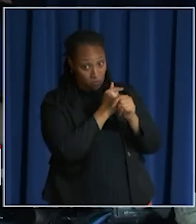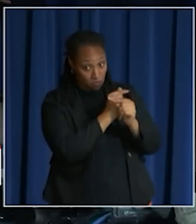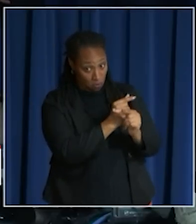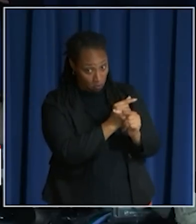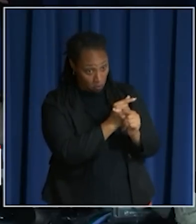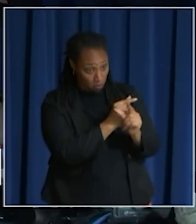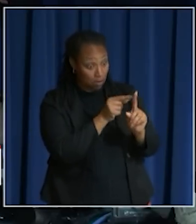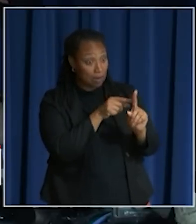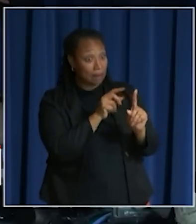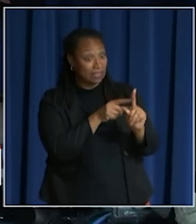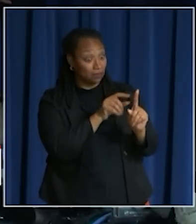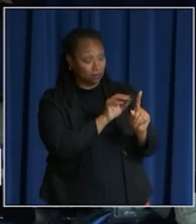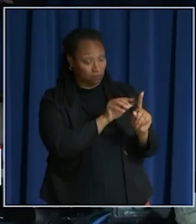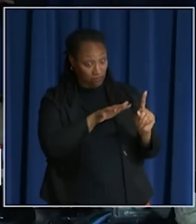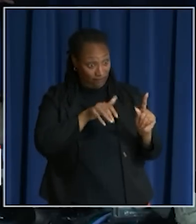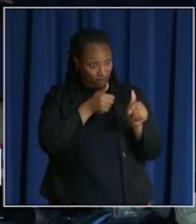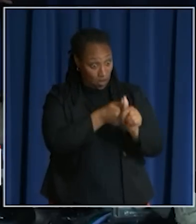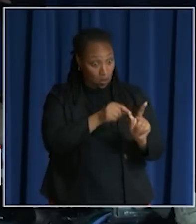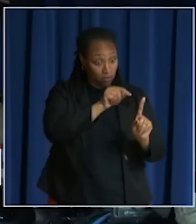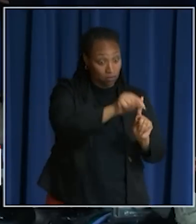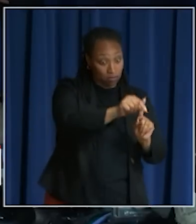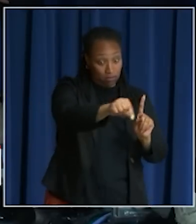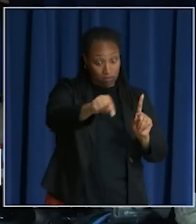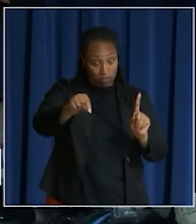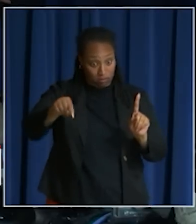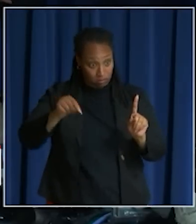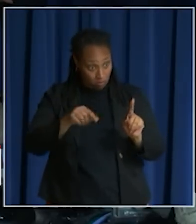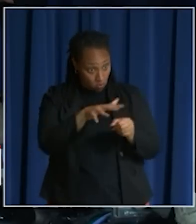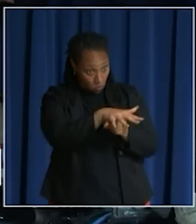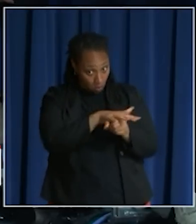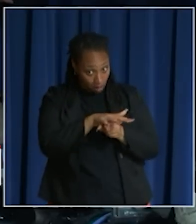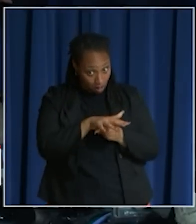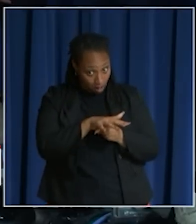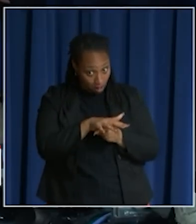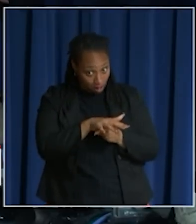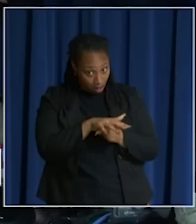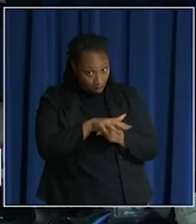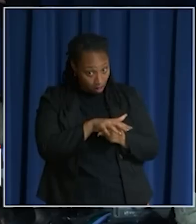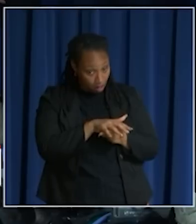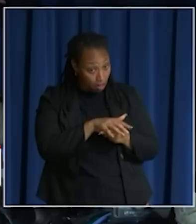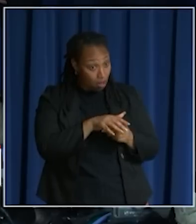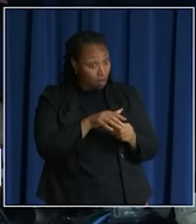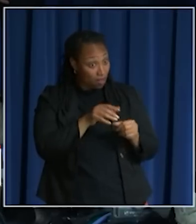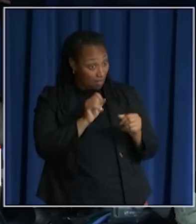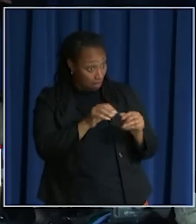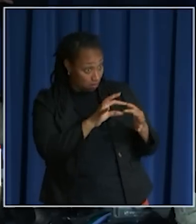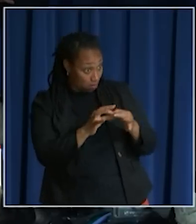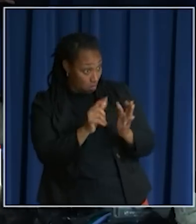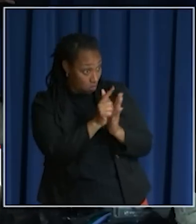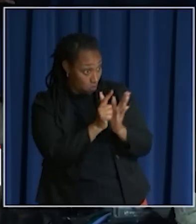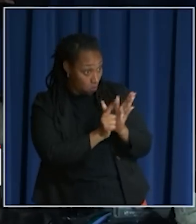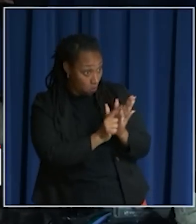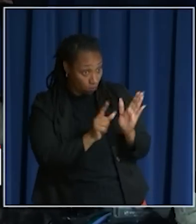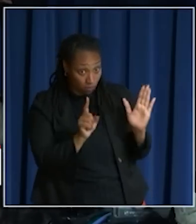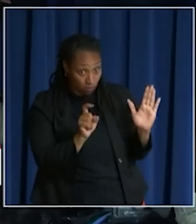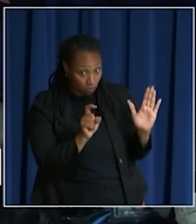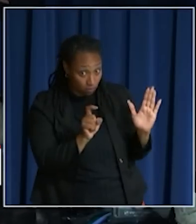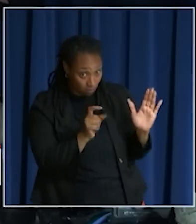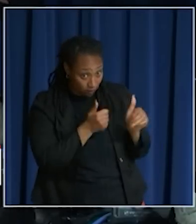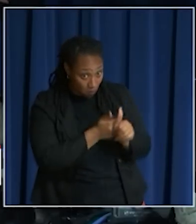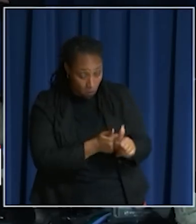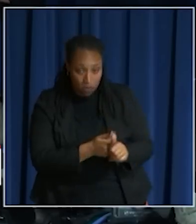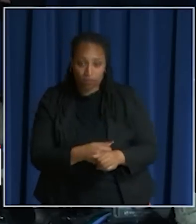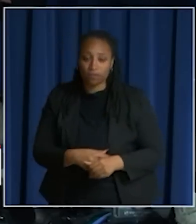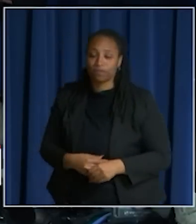MPD officers? MPD reports reports to the chief of police, and they